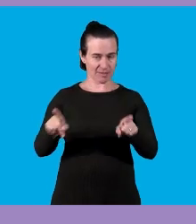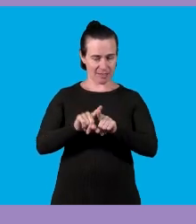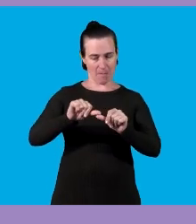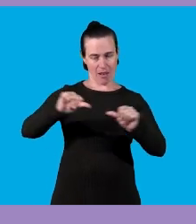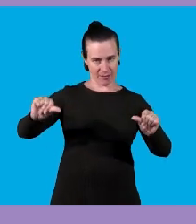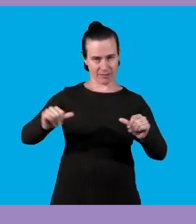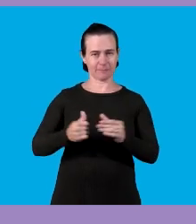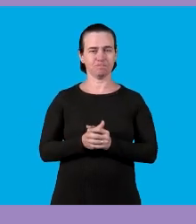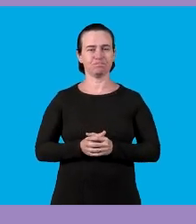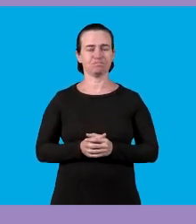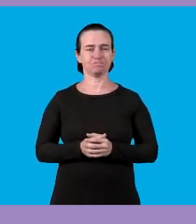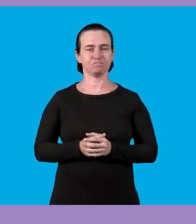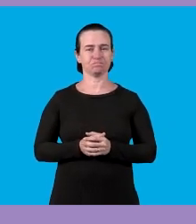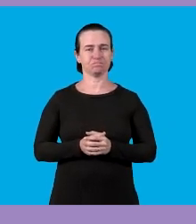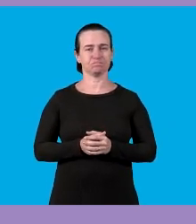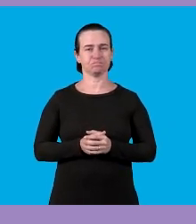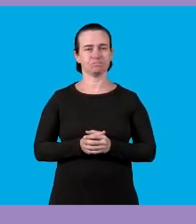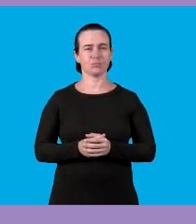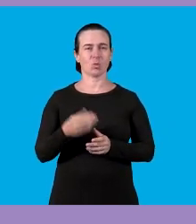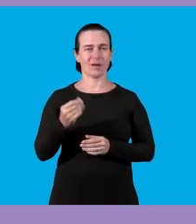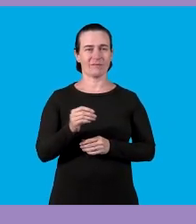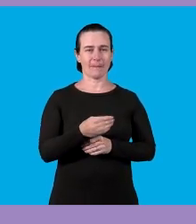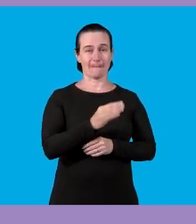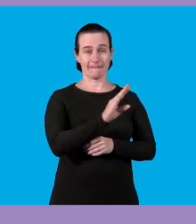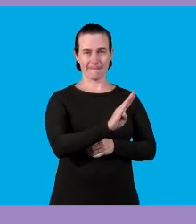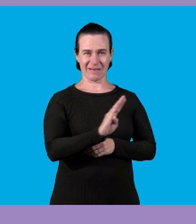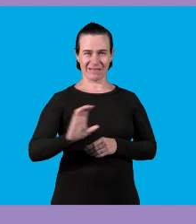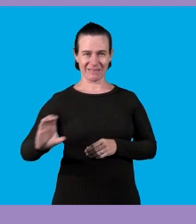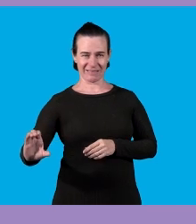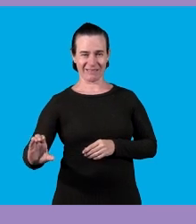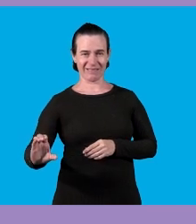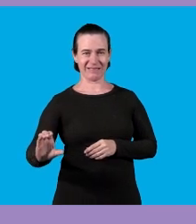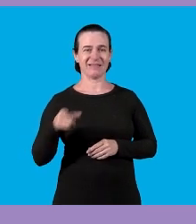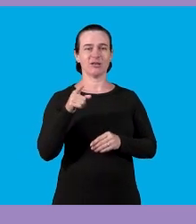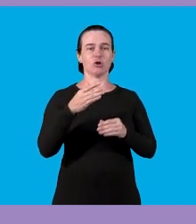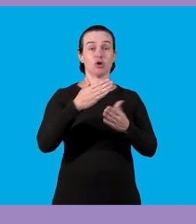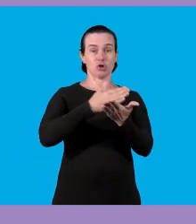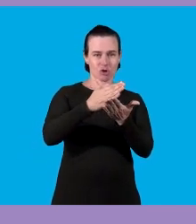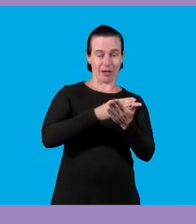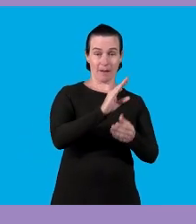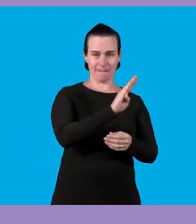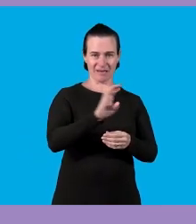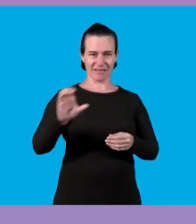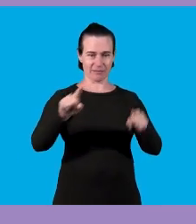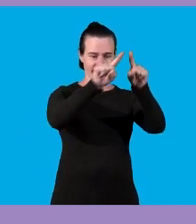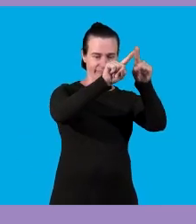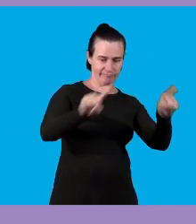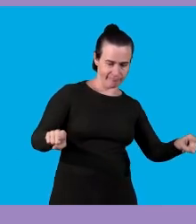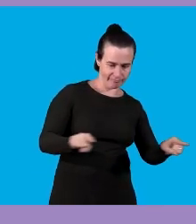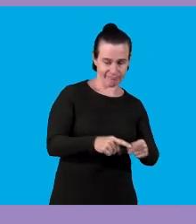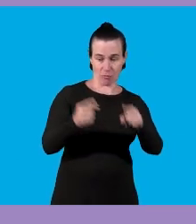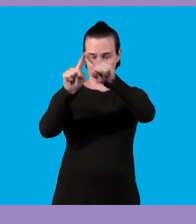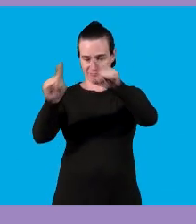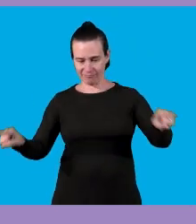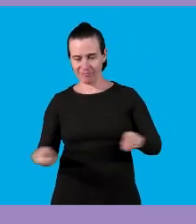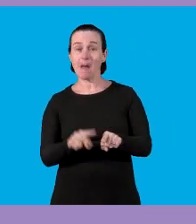And we also have side BC. They both have side BC, which is common. So therefore,